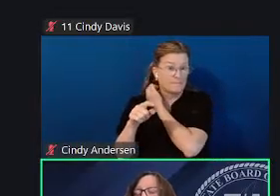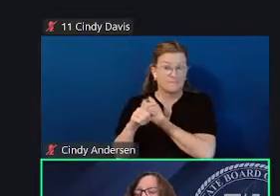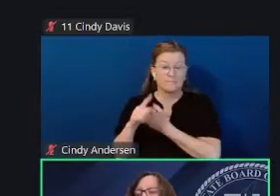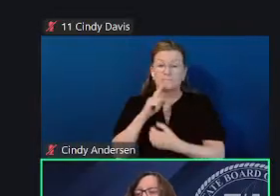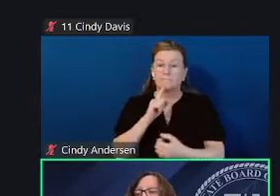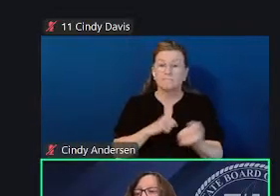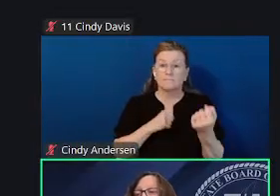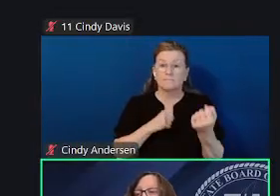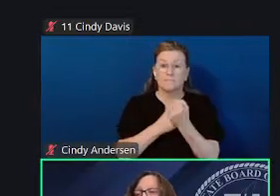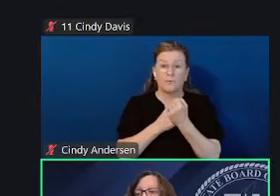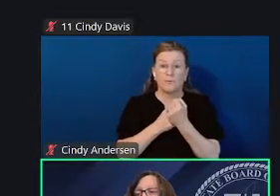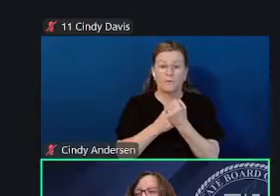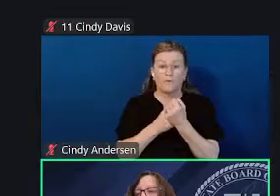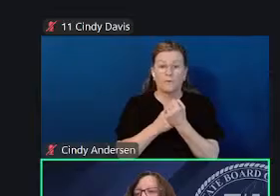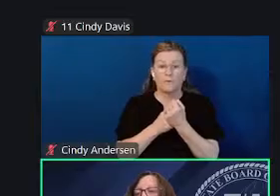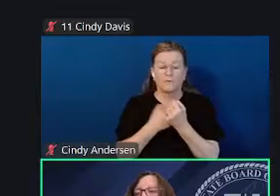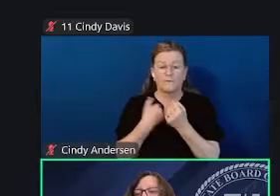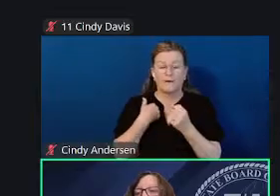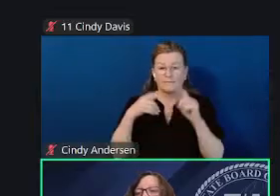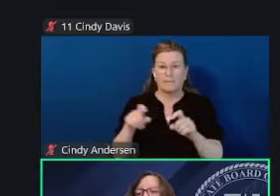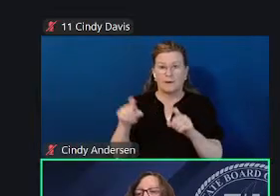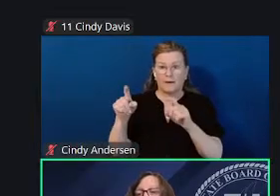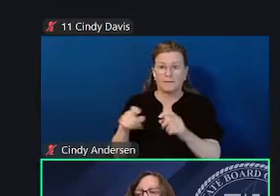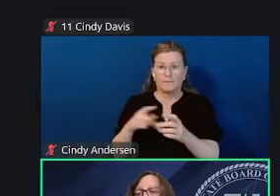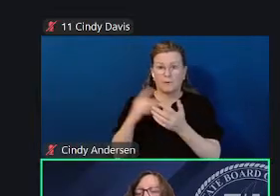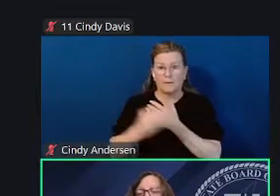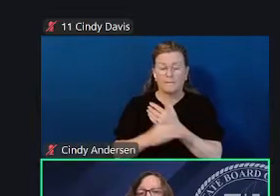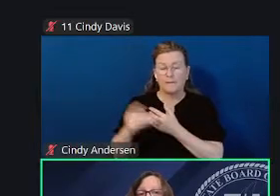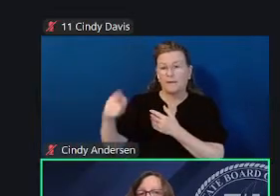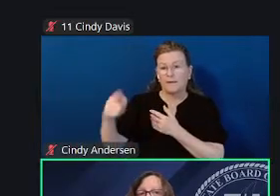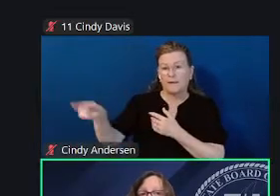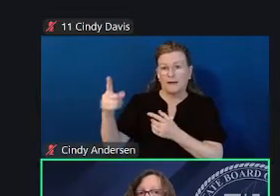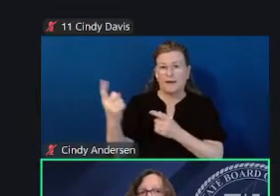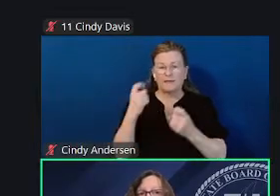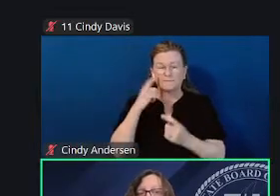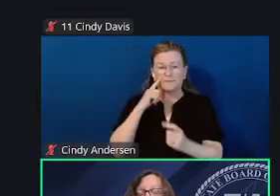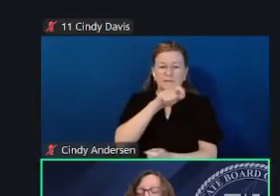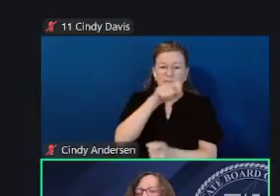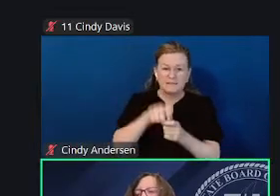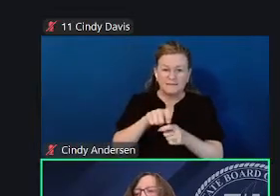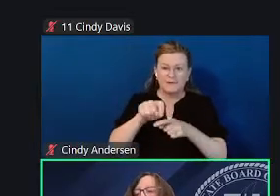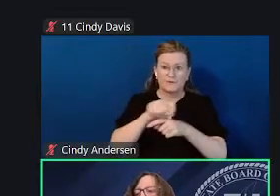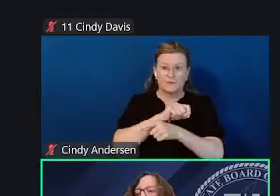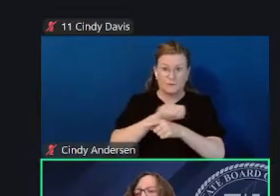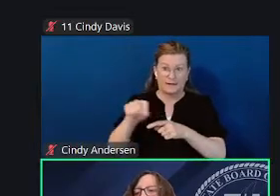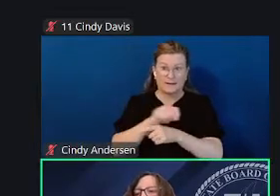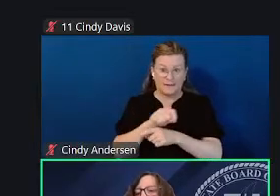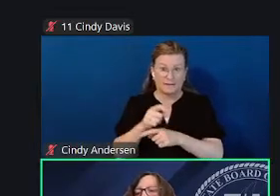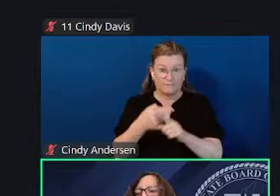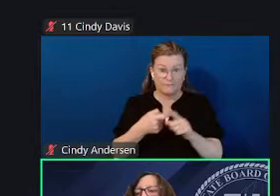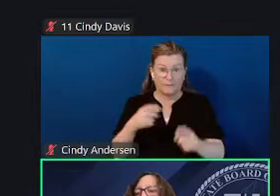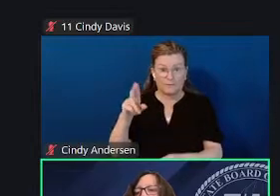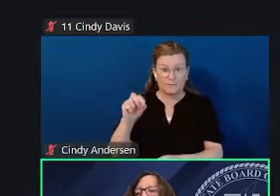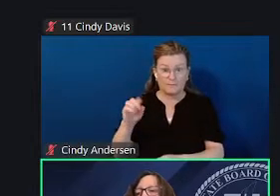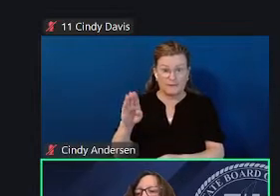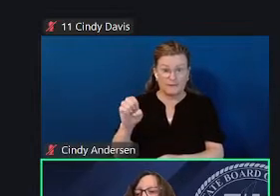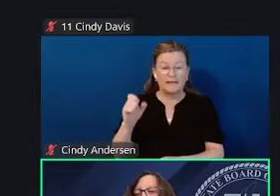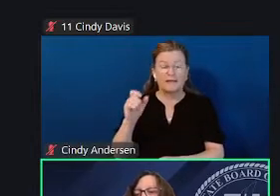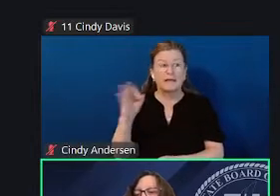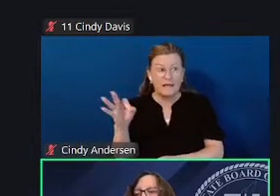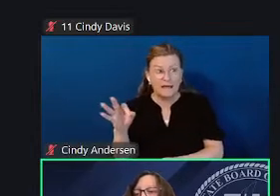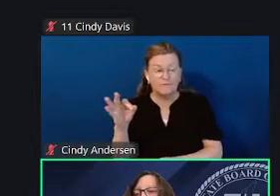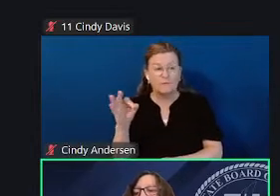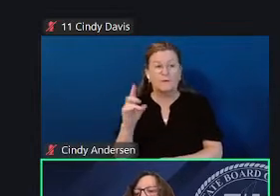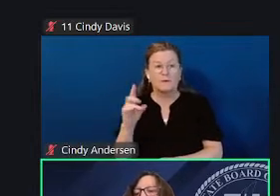favored doing a pilot. They asked for very specific training from the USBE if a pilot